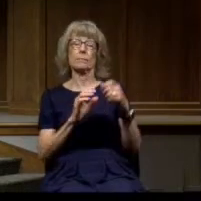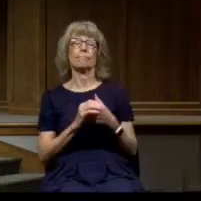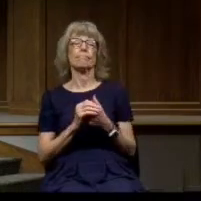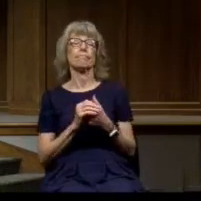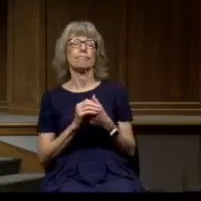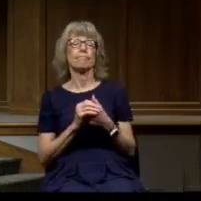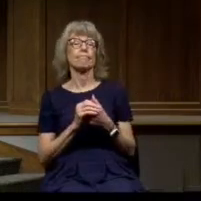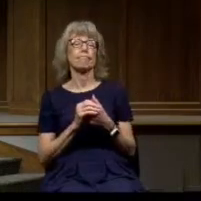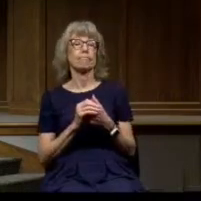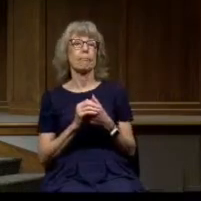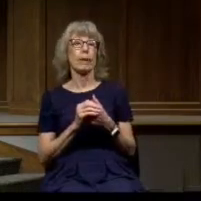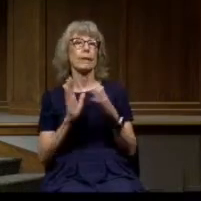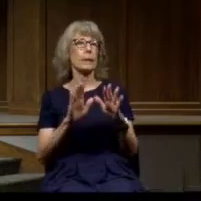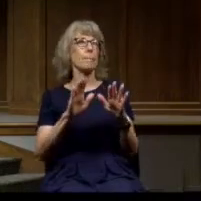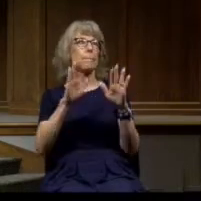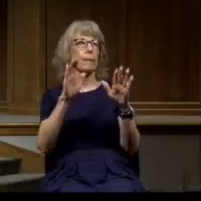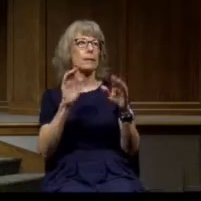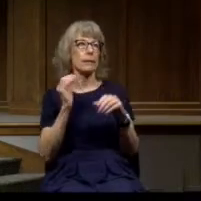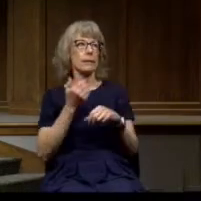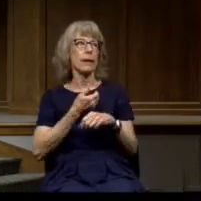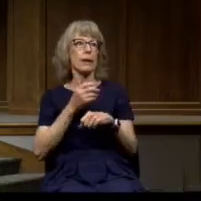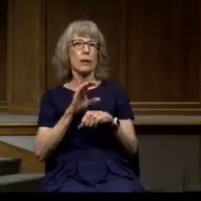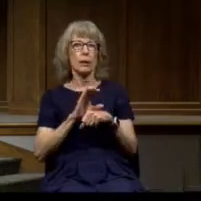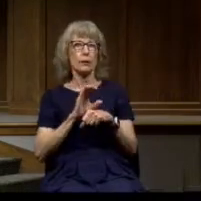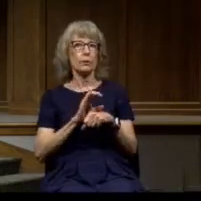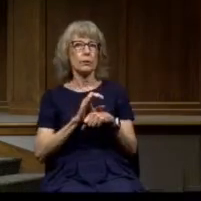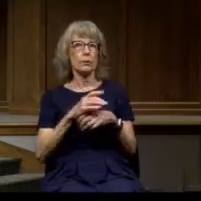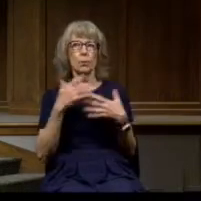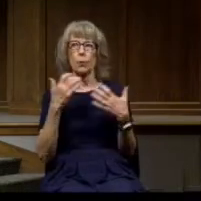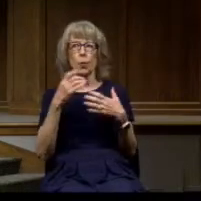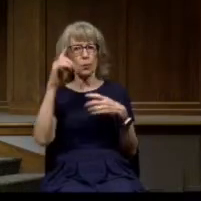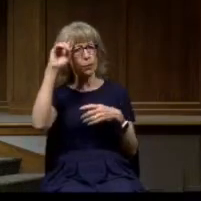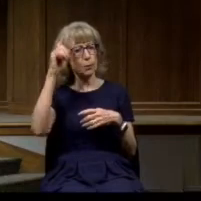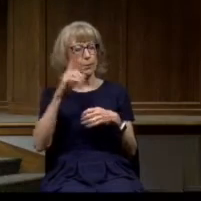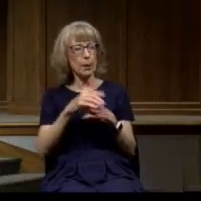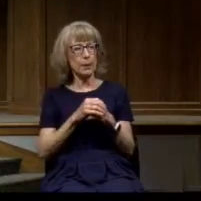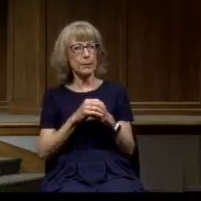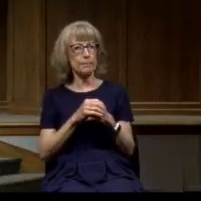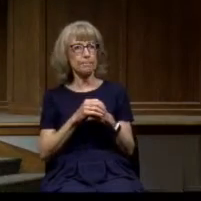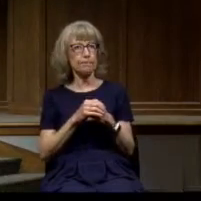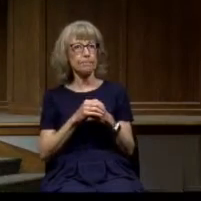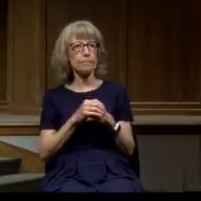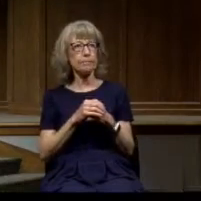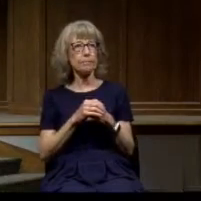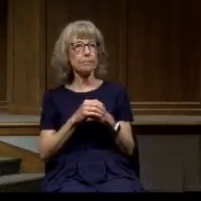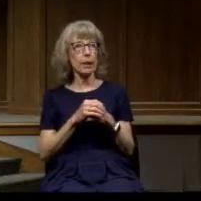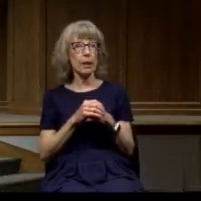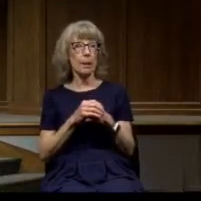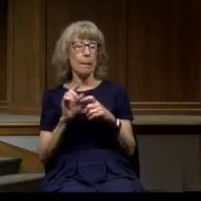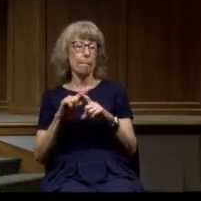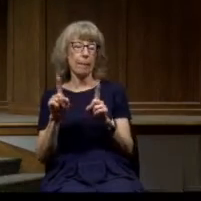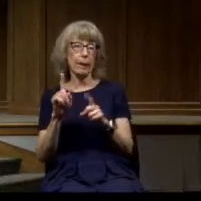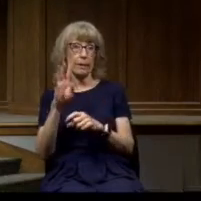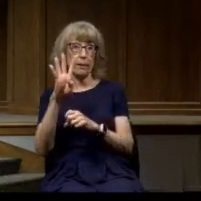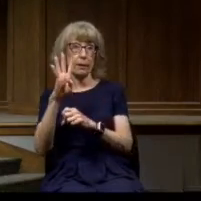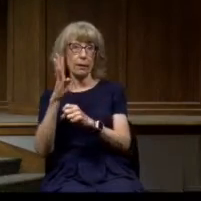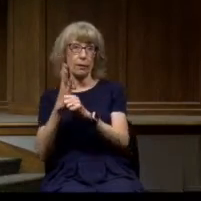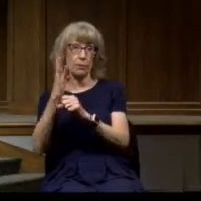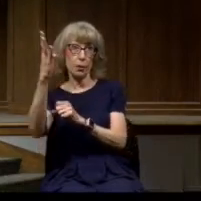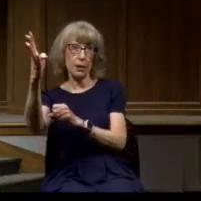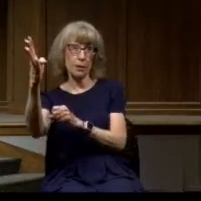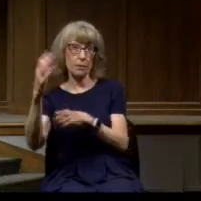how intelligent of a church that we are. But the reality is, 4 years from now, no one's going to care how smart you